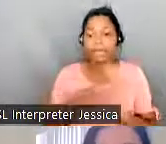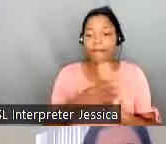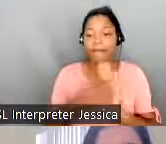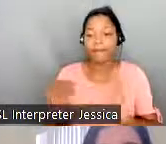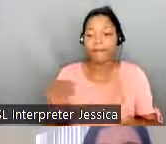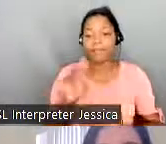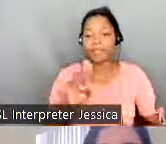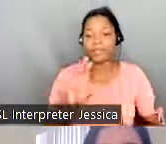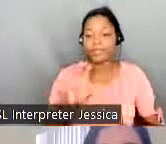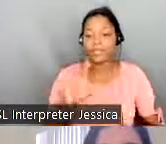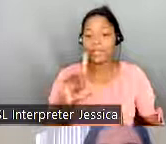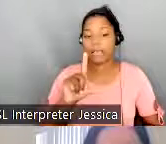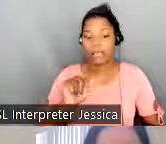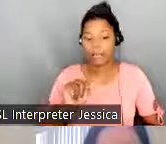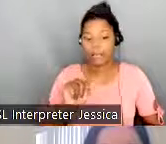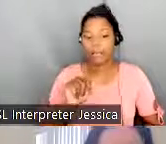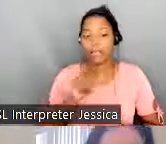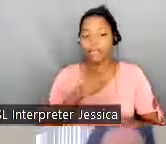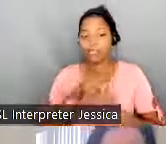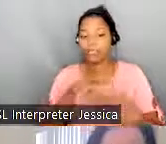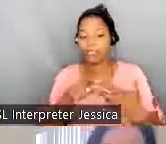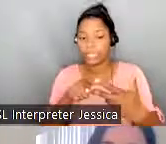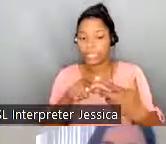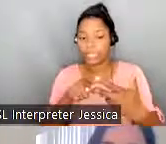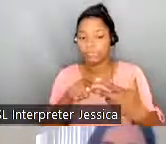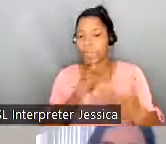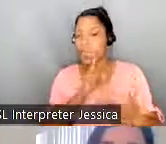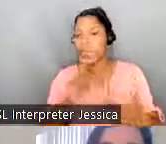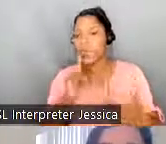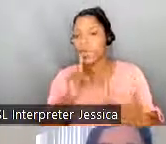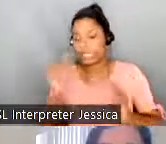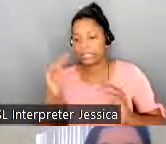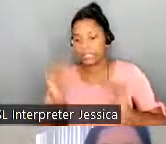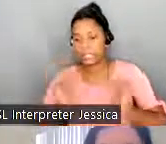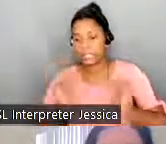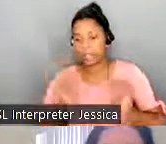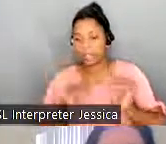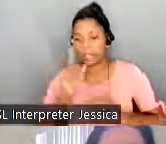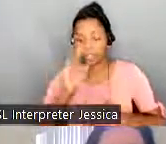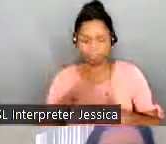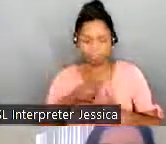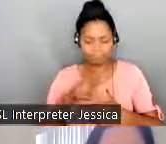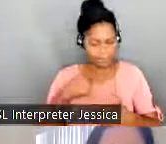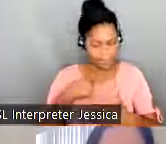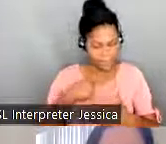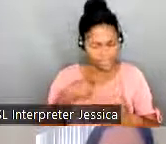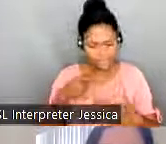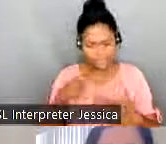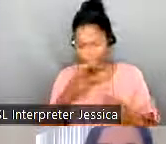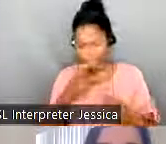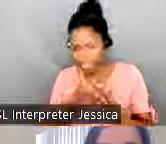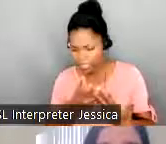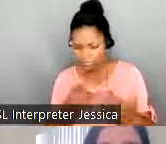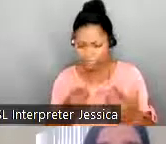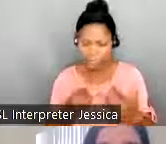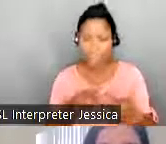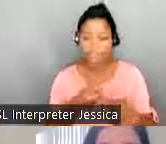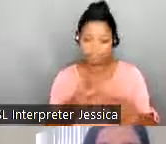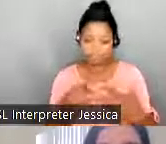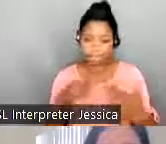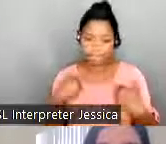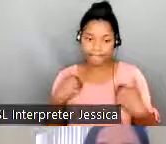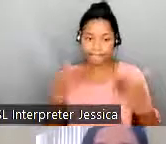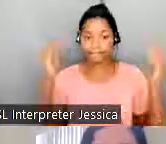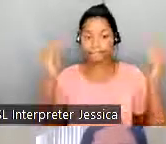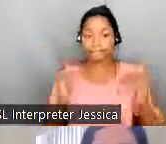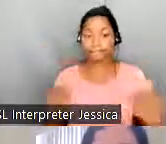three-item loneliness scale, which can be used as a screening tool and to measure impact of social engagement programs. There's